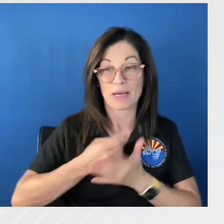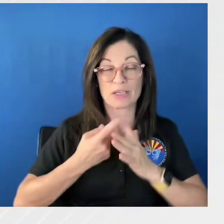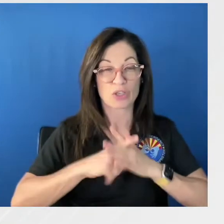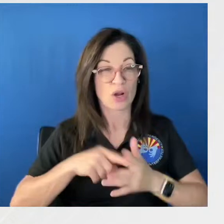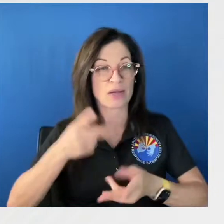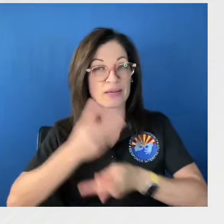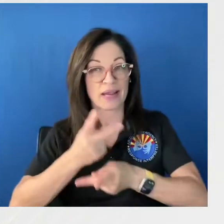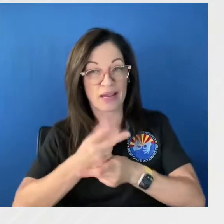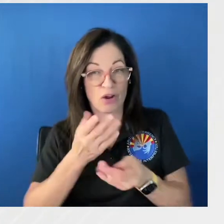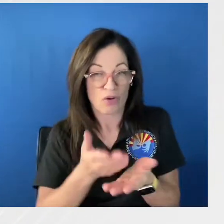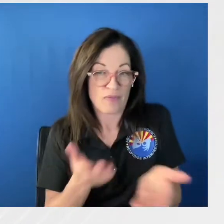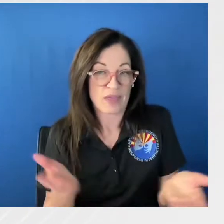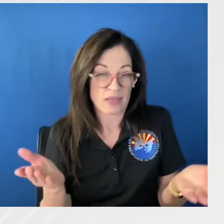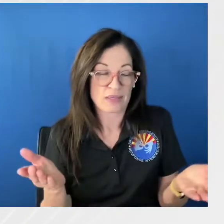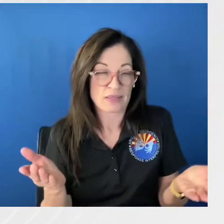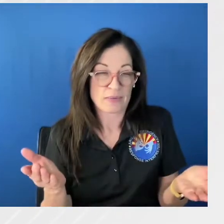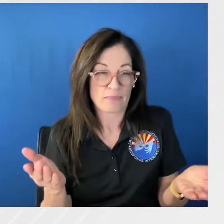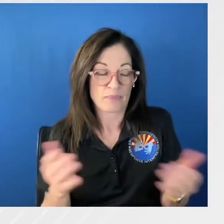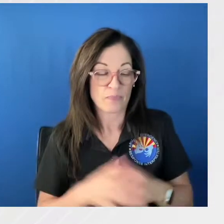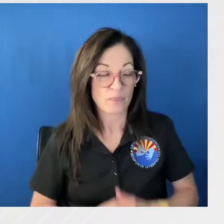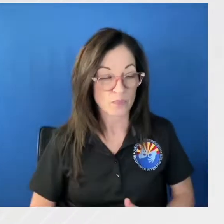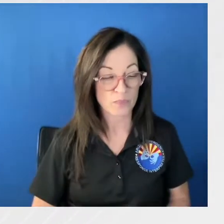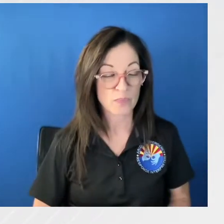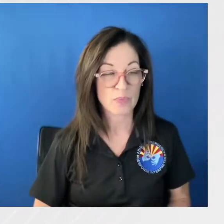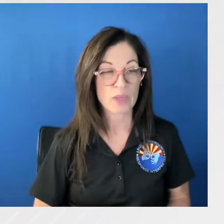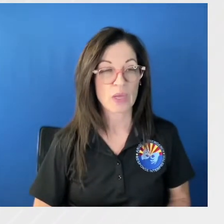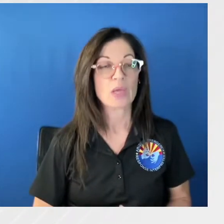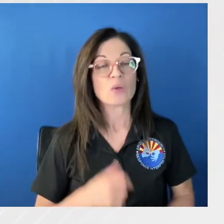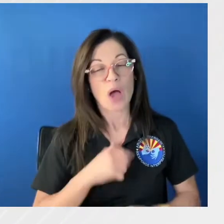those things. And one of the things I'll go back and I'll talk to